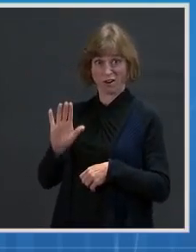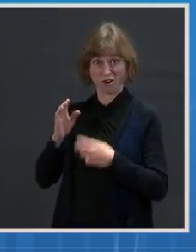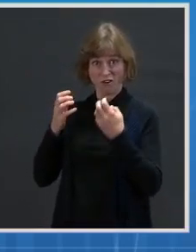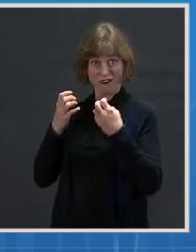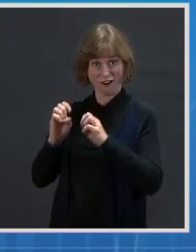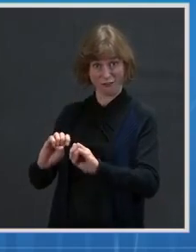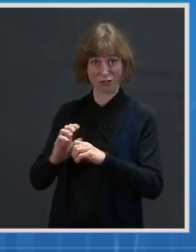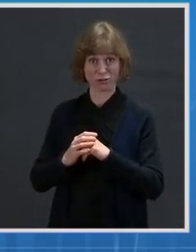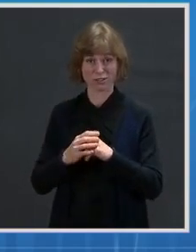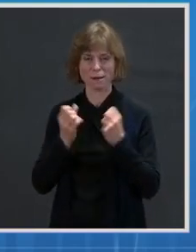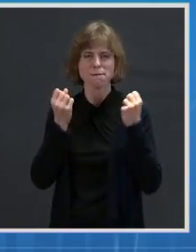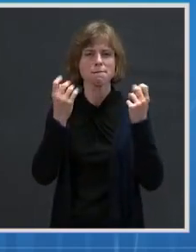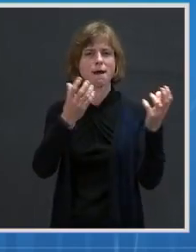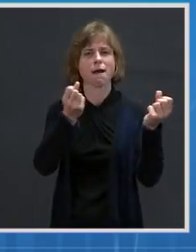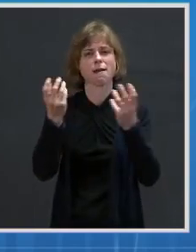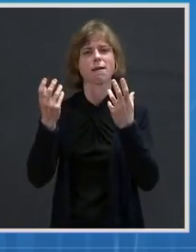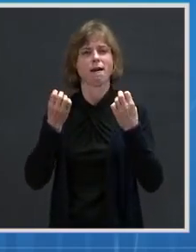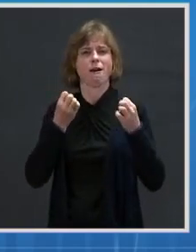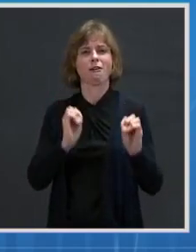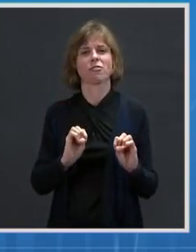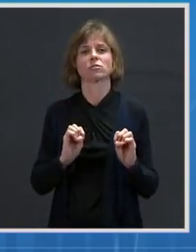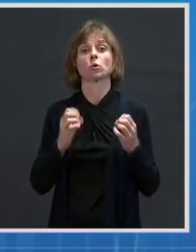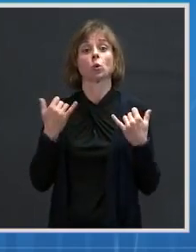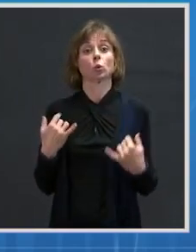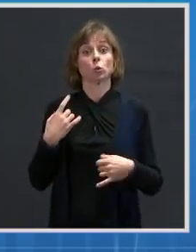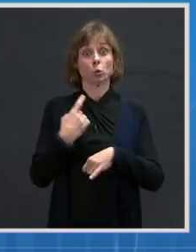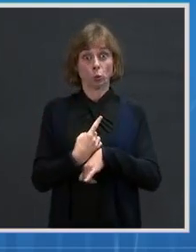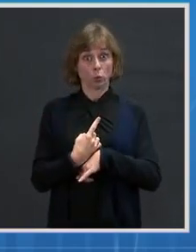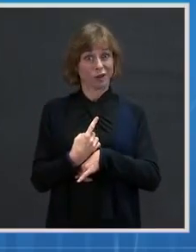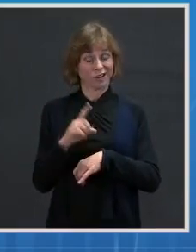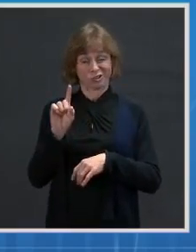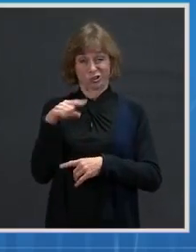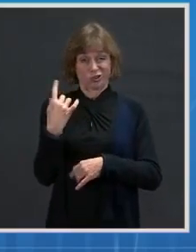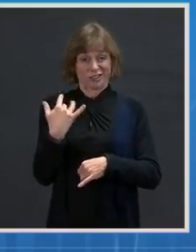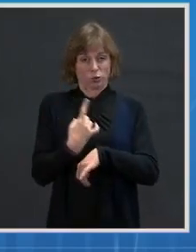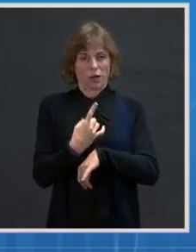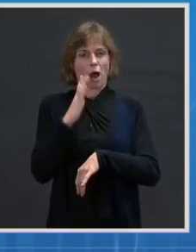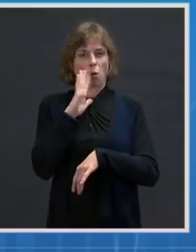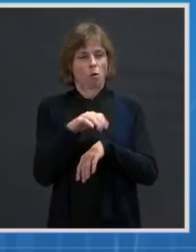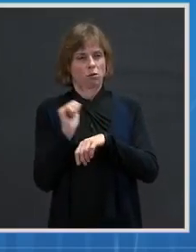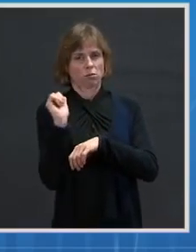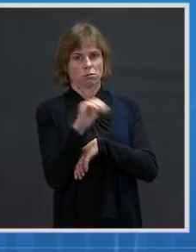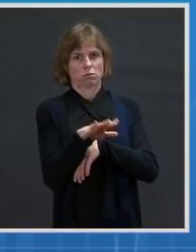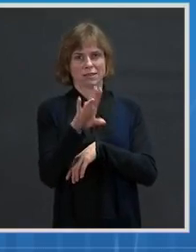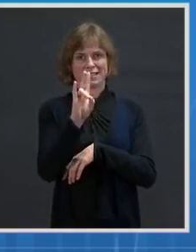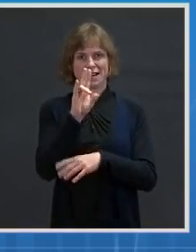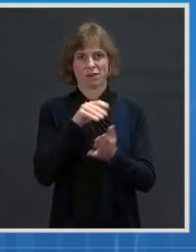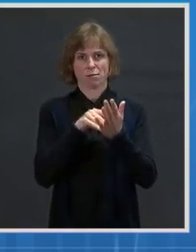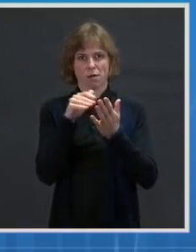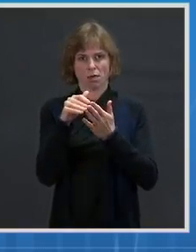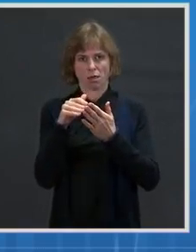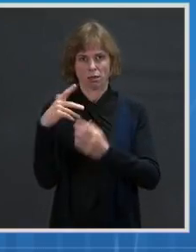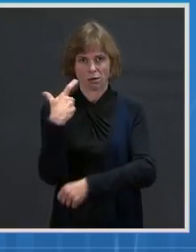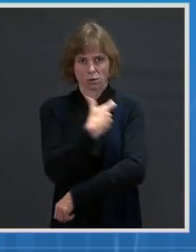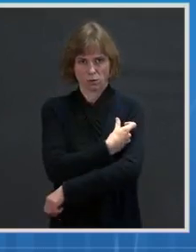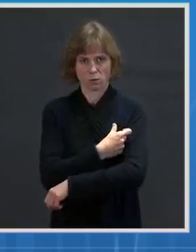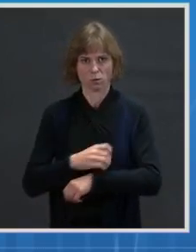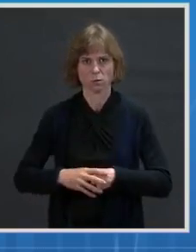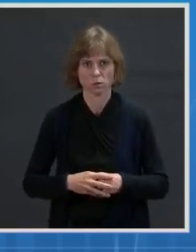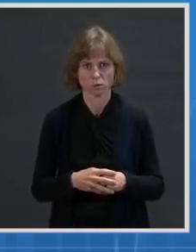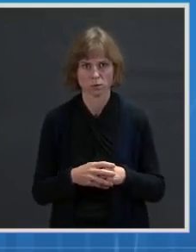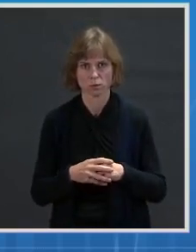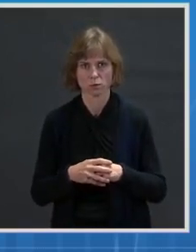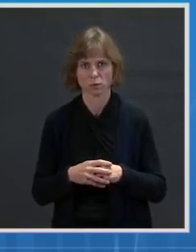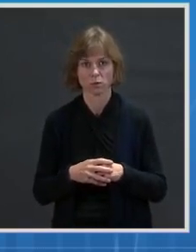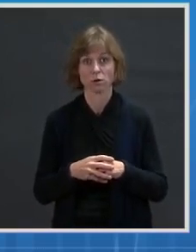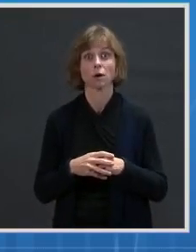those efforts, today alone, we plan to deliver 7 million doses. This is a combination